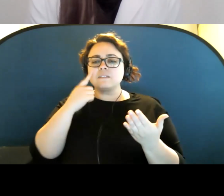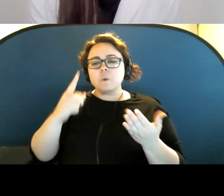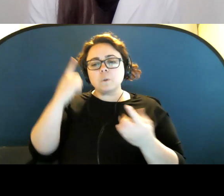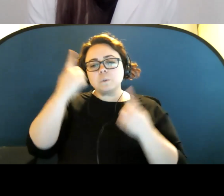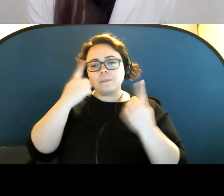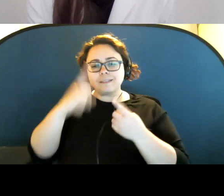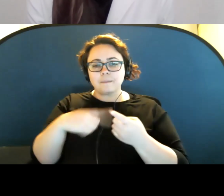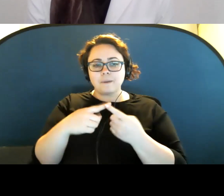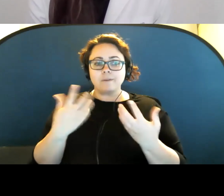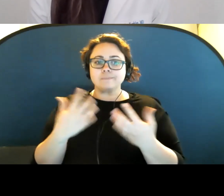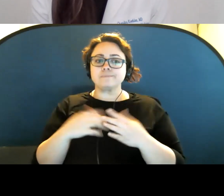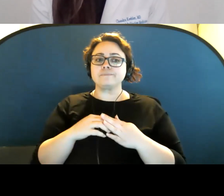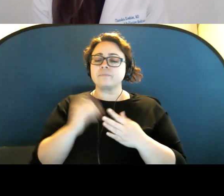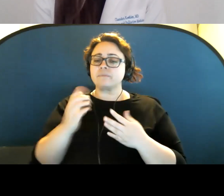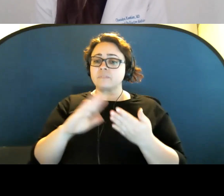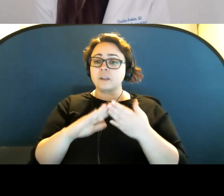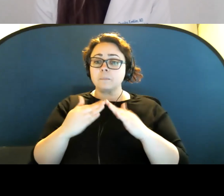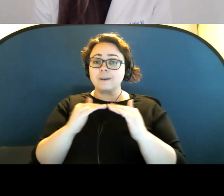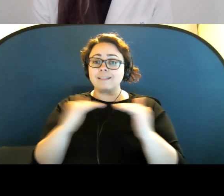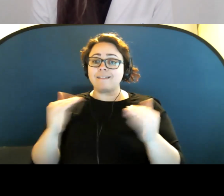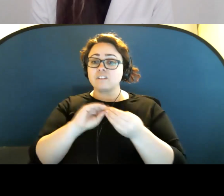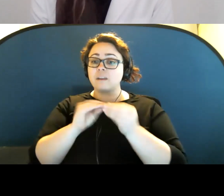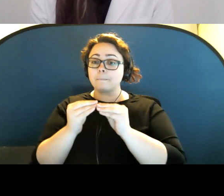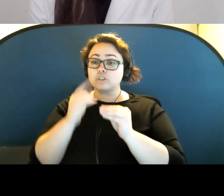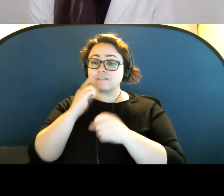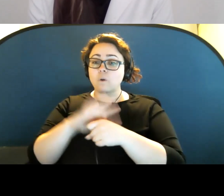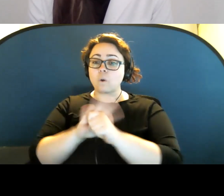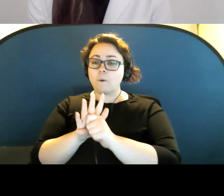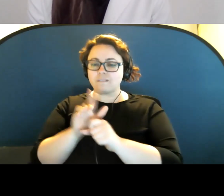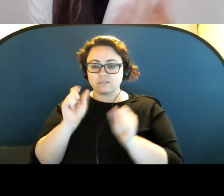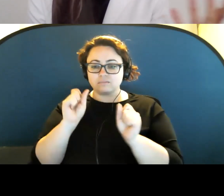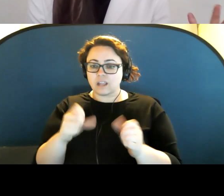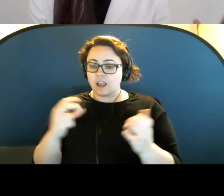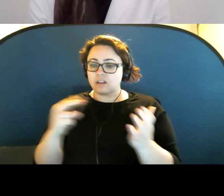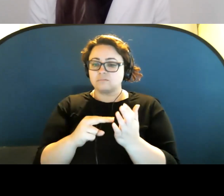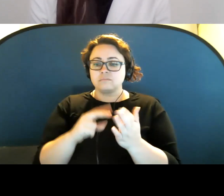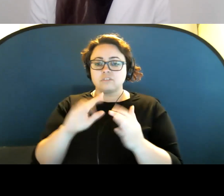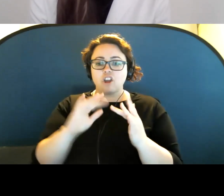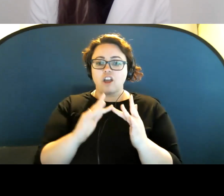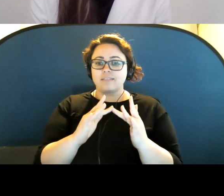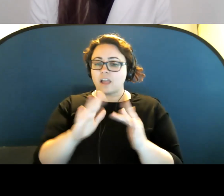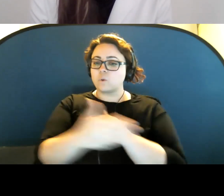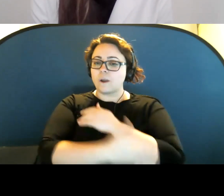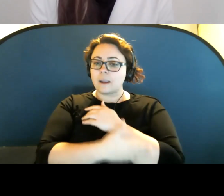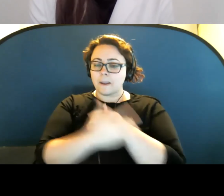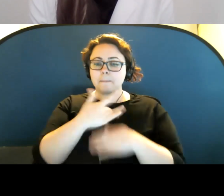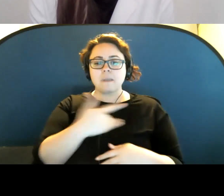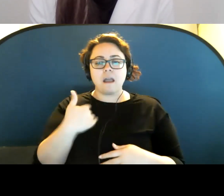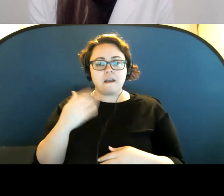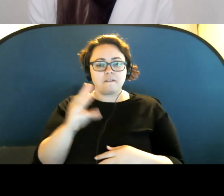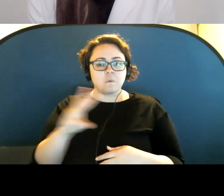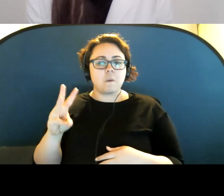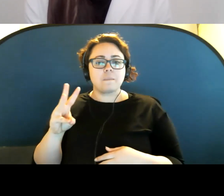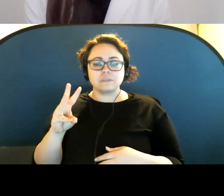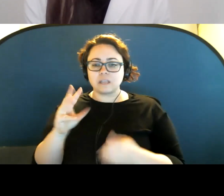your community levels of COVID? So you can look that up no matter where you are. Your county likely has a website with a